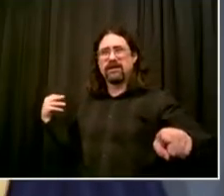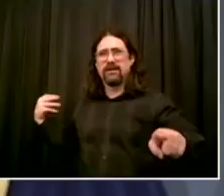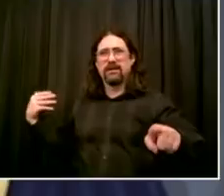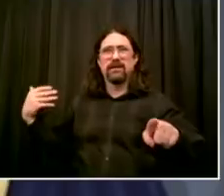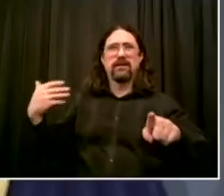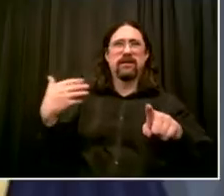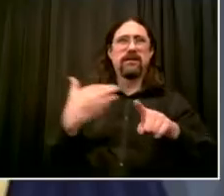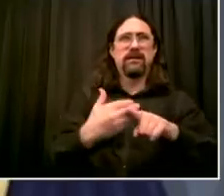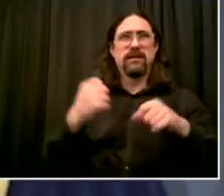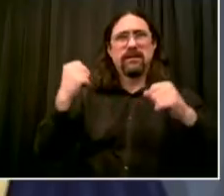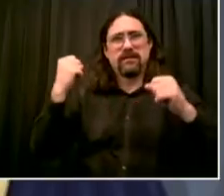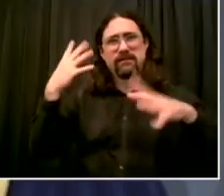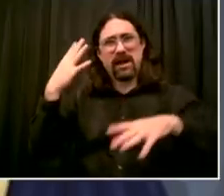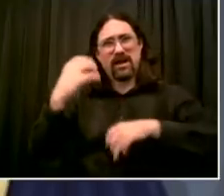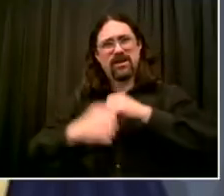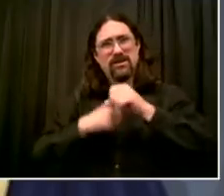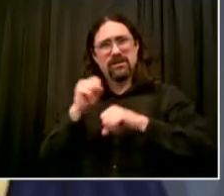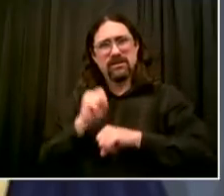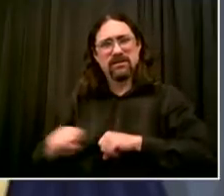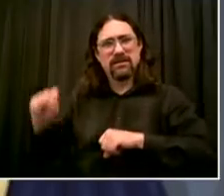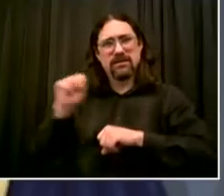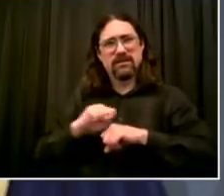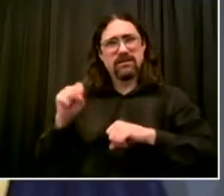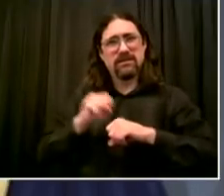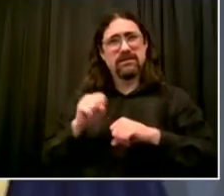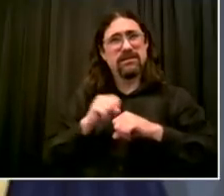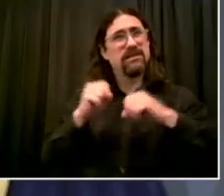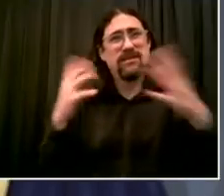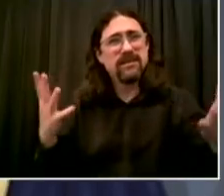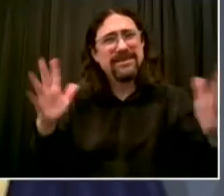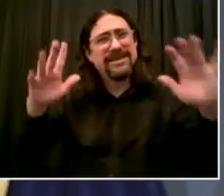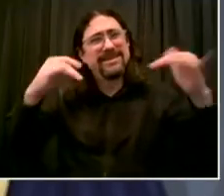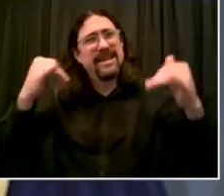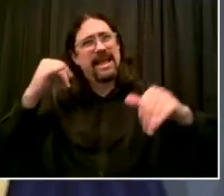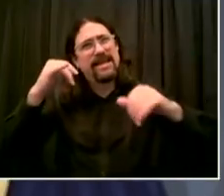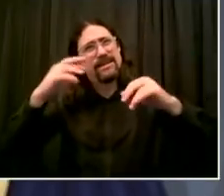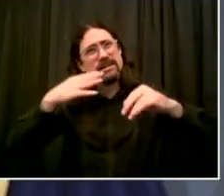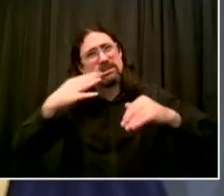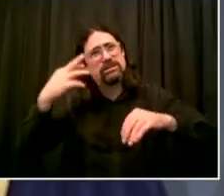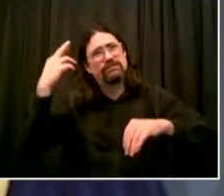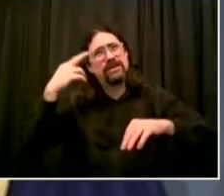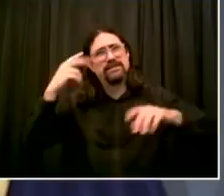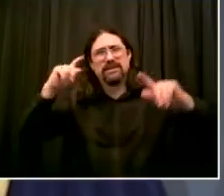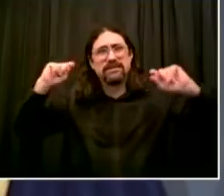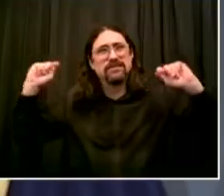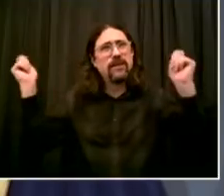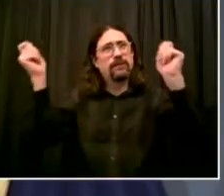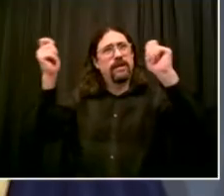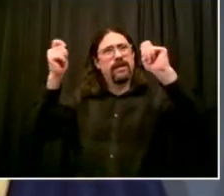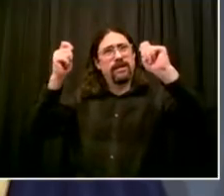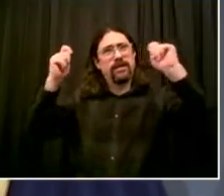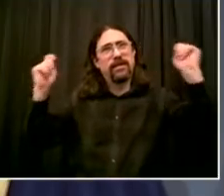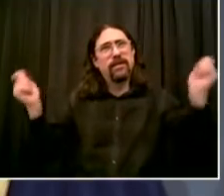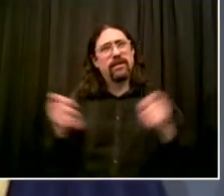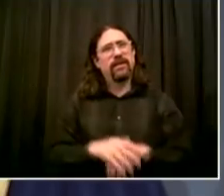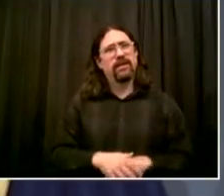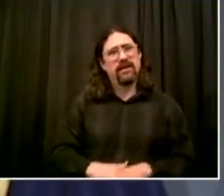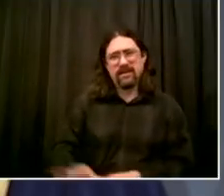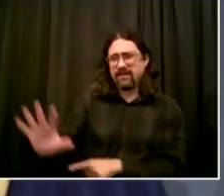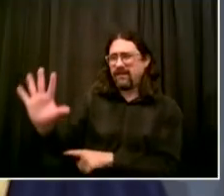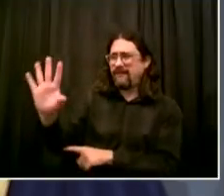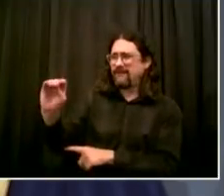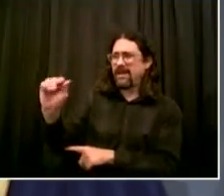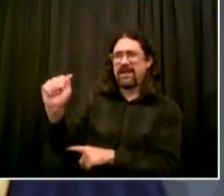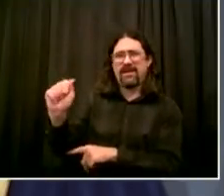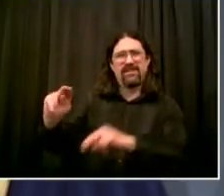The politics that were broken, that protected a broken law in 50A, those politics changed profoundly. And I've been calling for that change